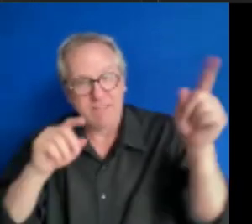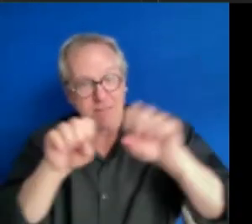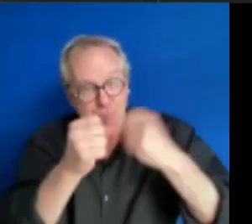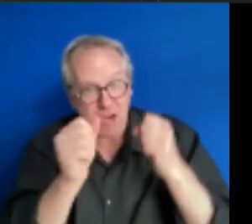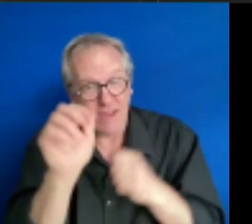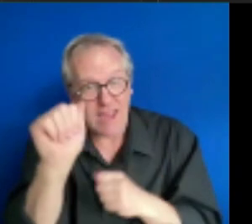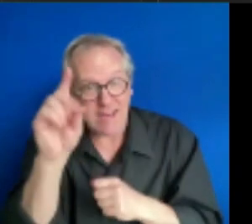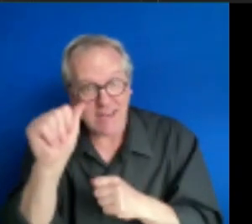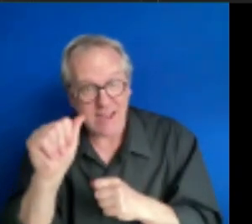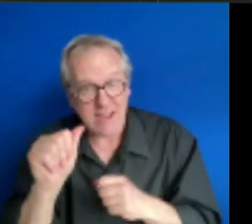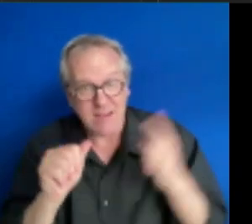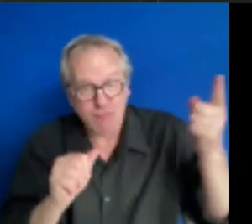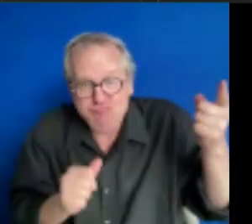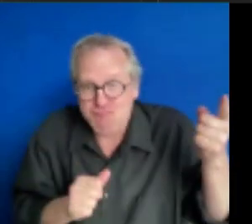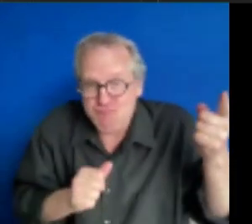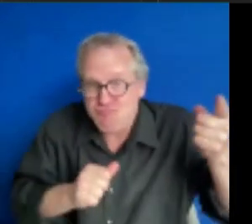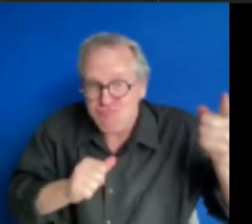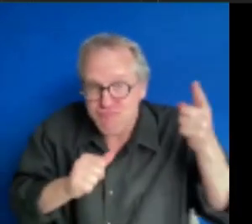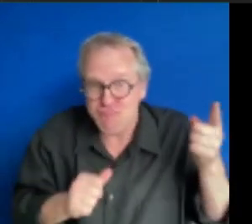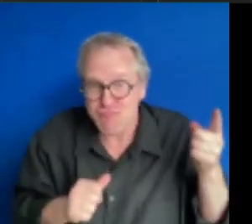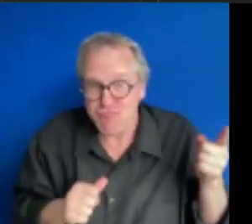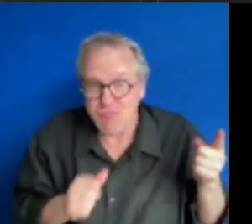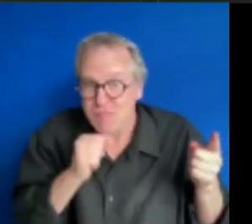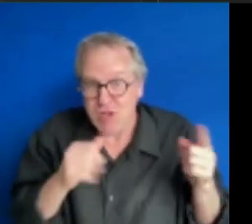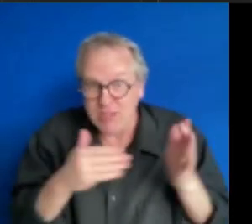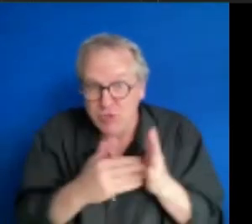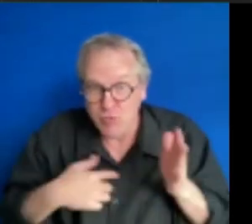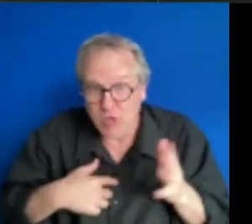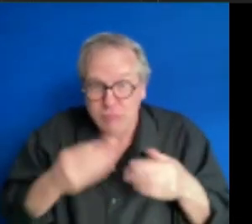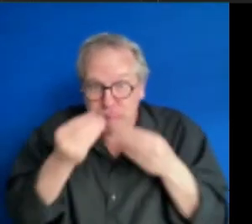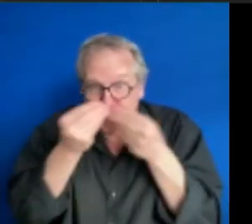burden on the person who has experienced